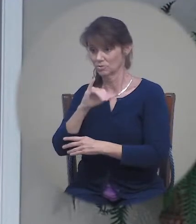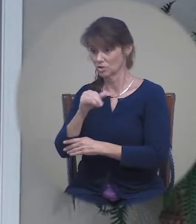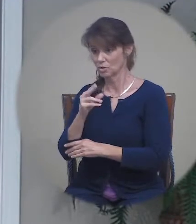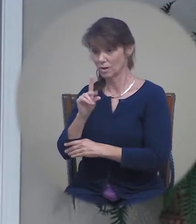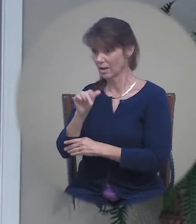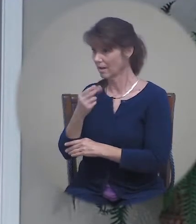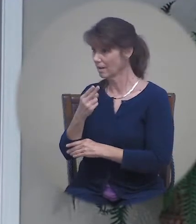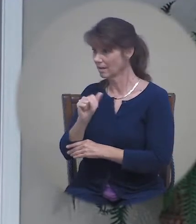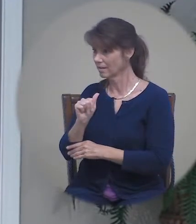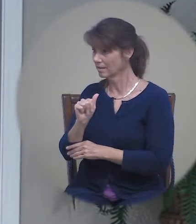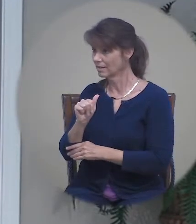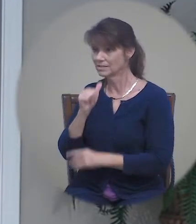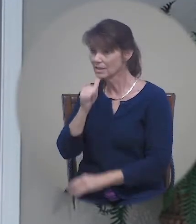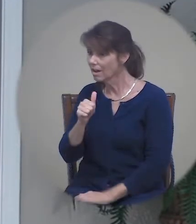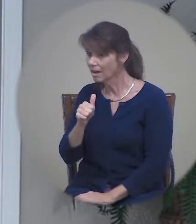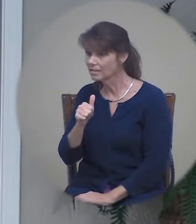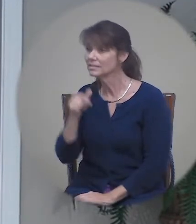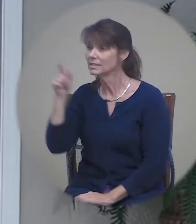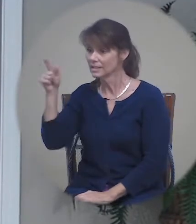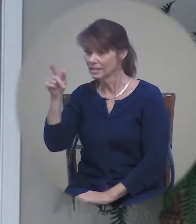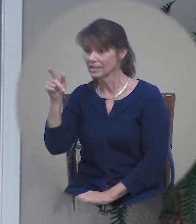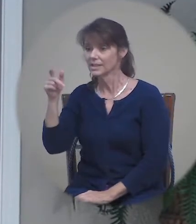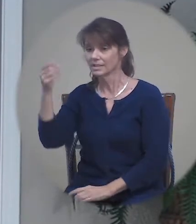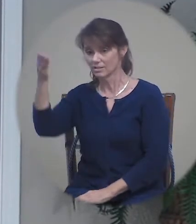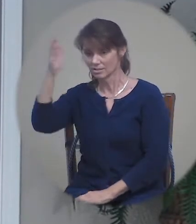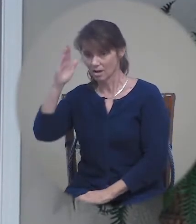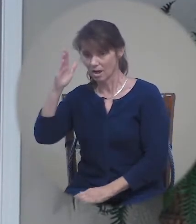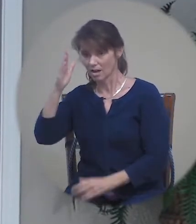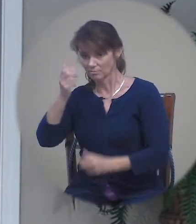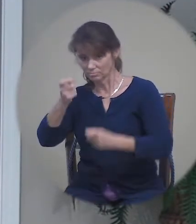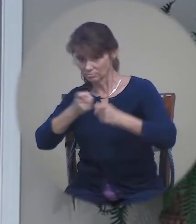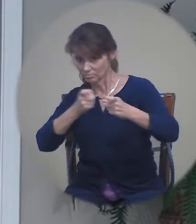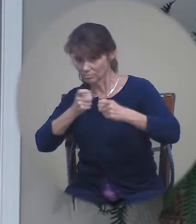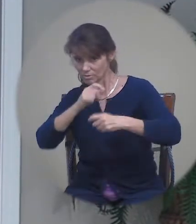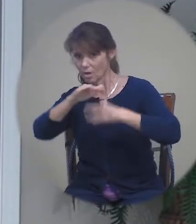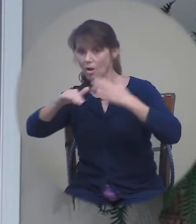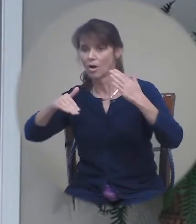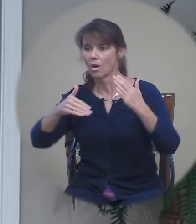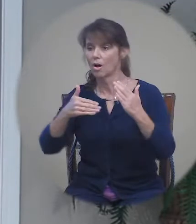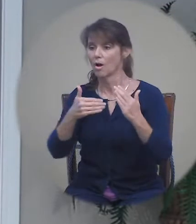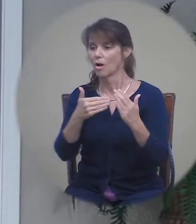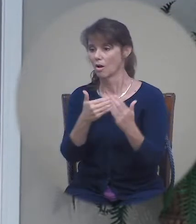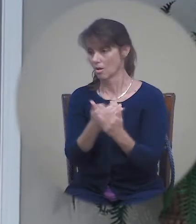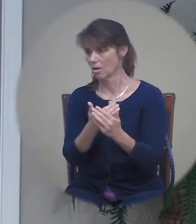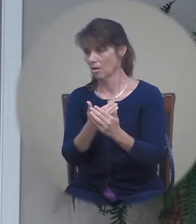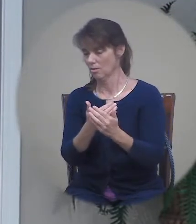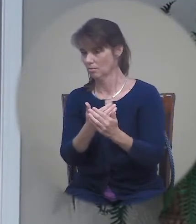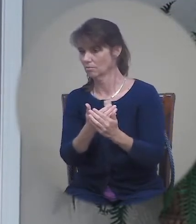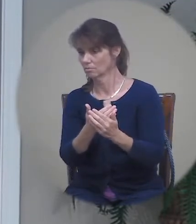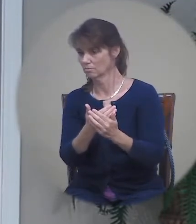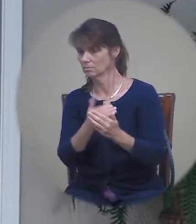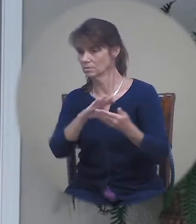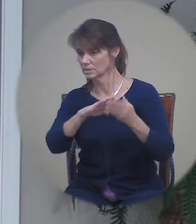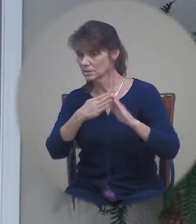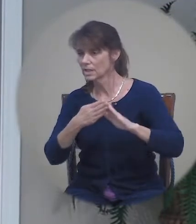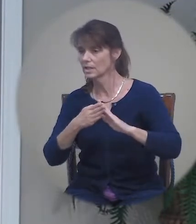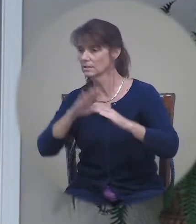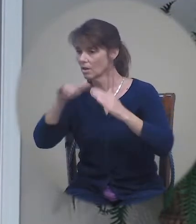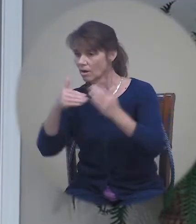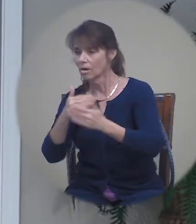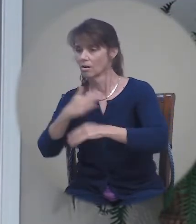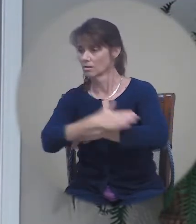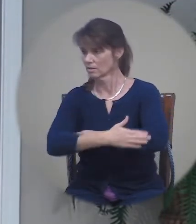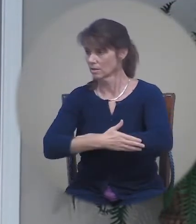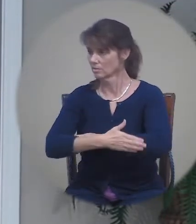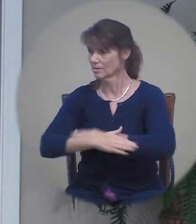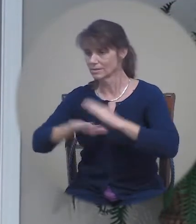earth. And so he acknowledges that. And then he begins to lay out the problem, what Sennacherib had done. Not